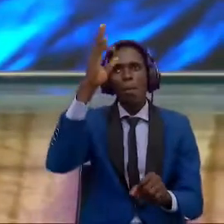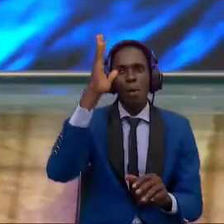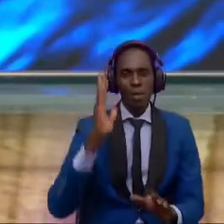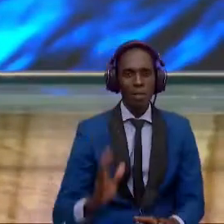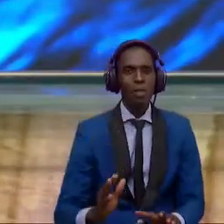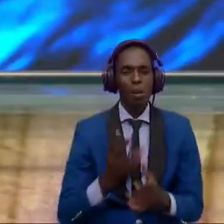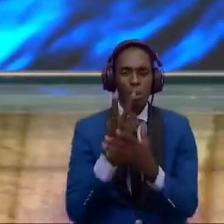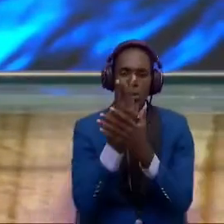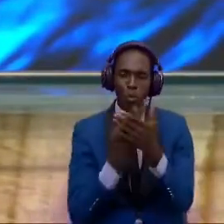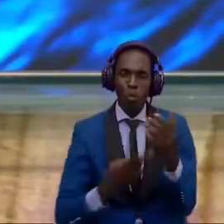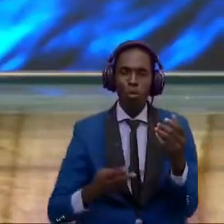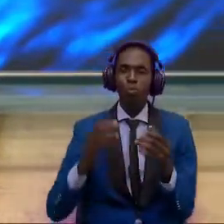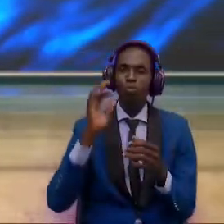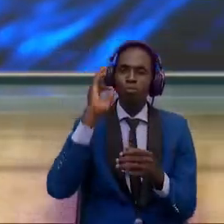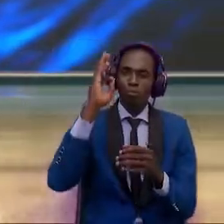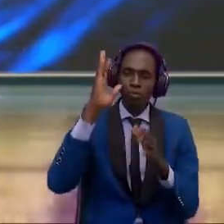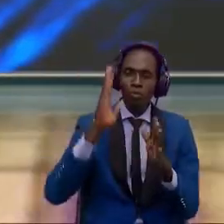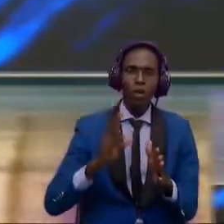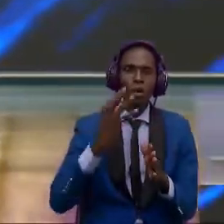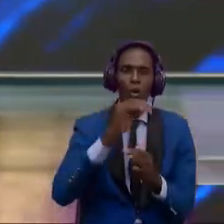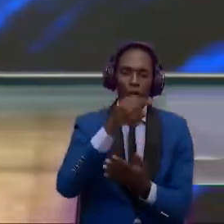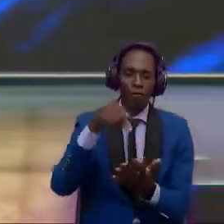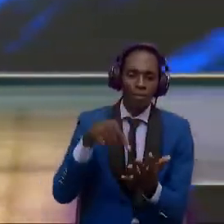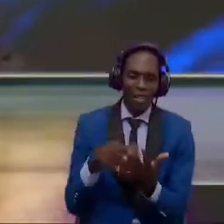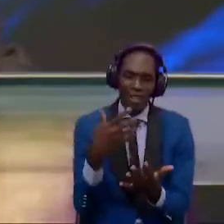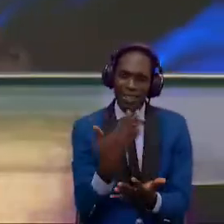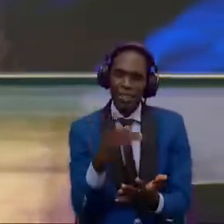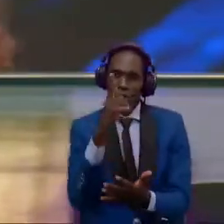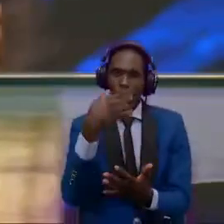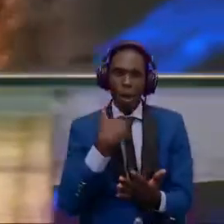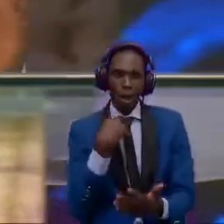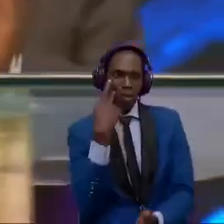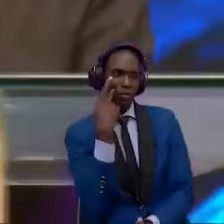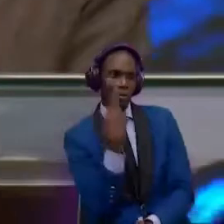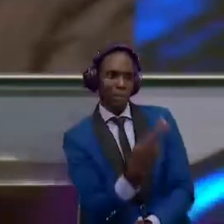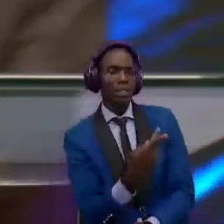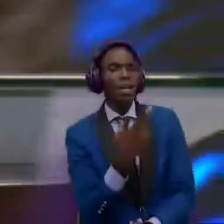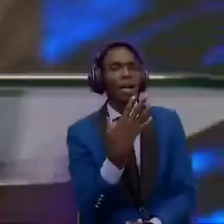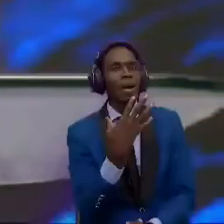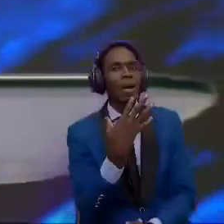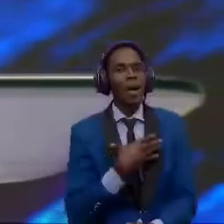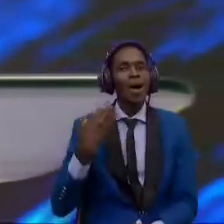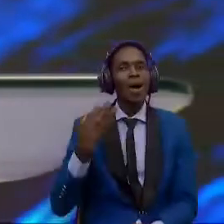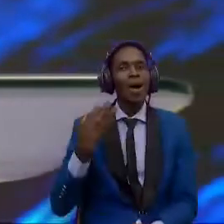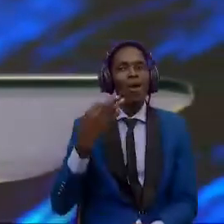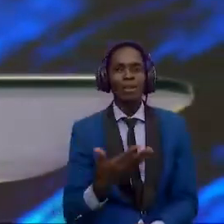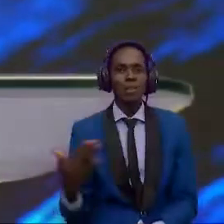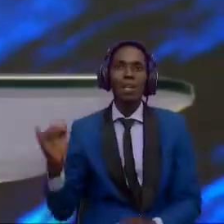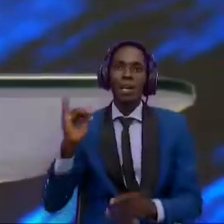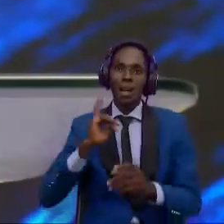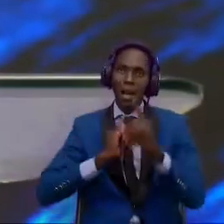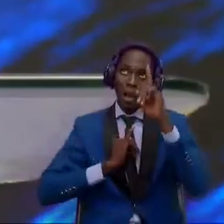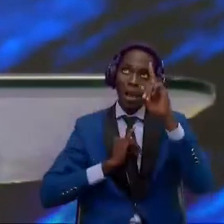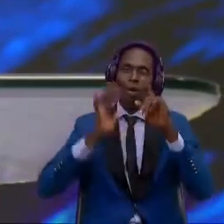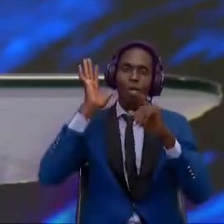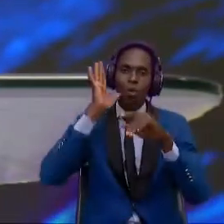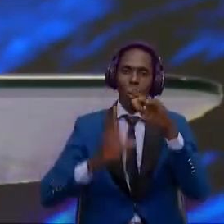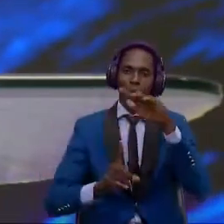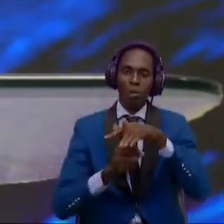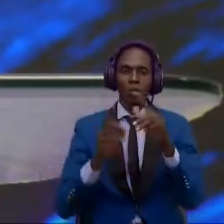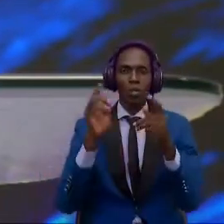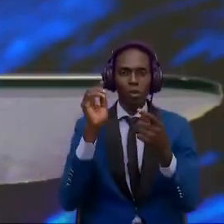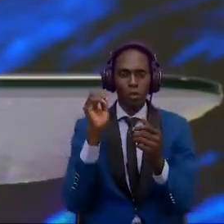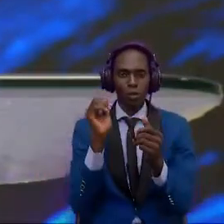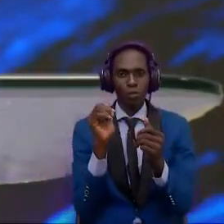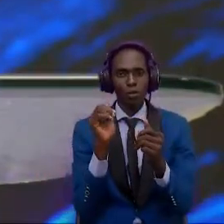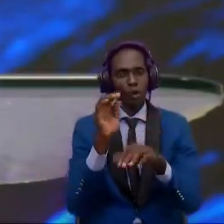of these things which thou hast seen and of those things which I will appear, in the which I